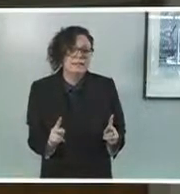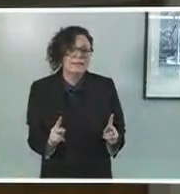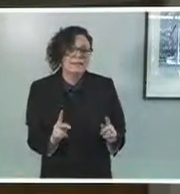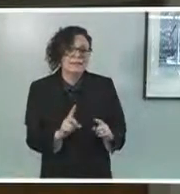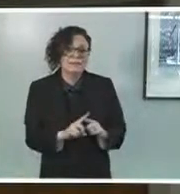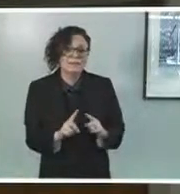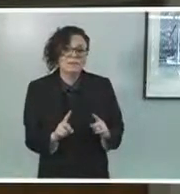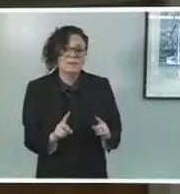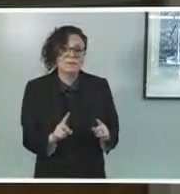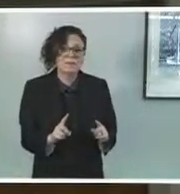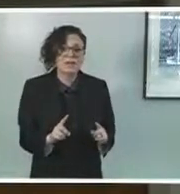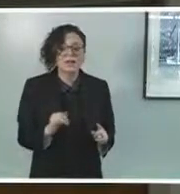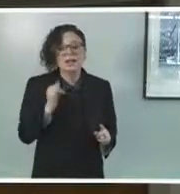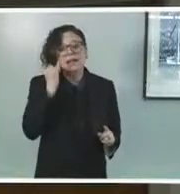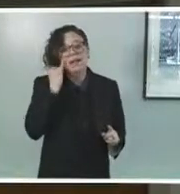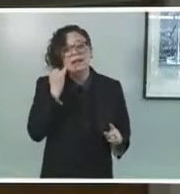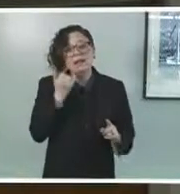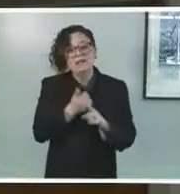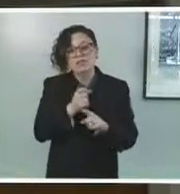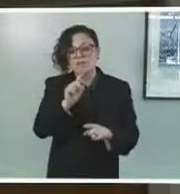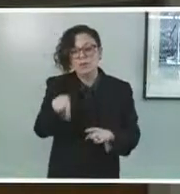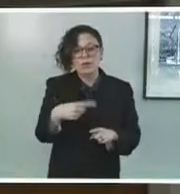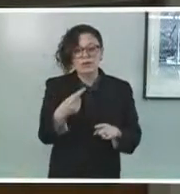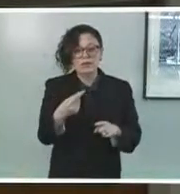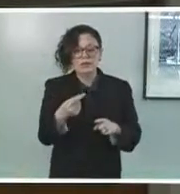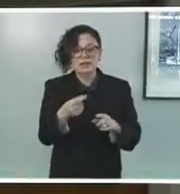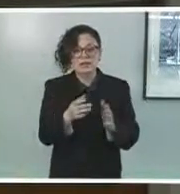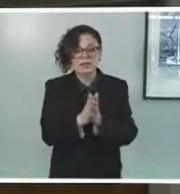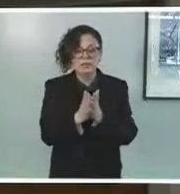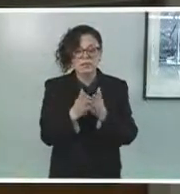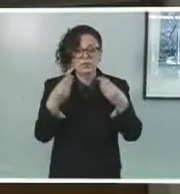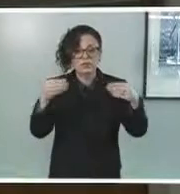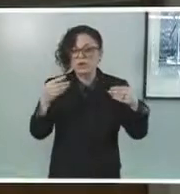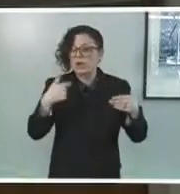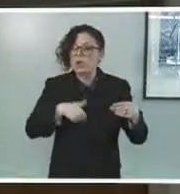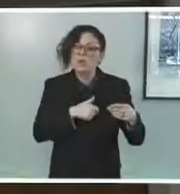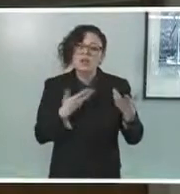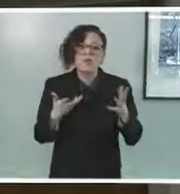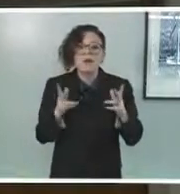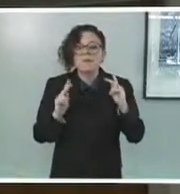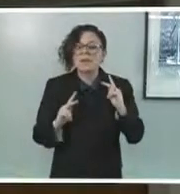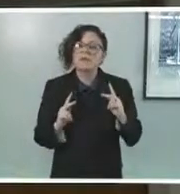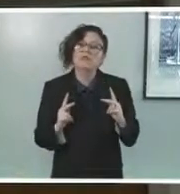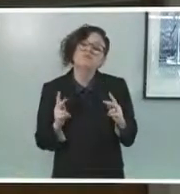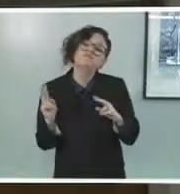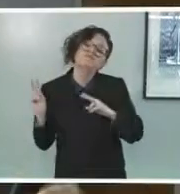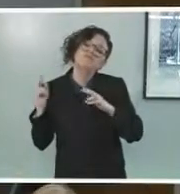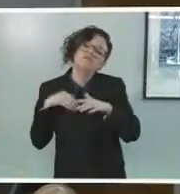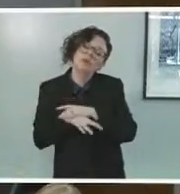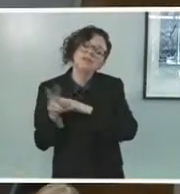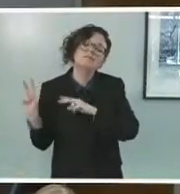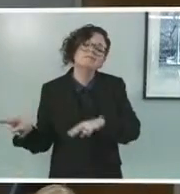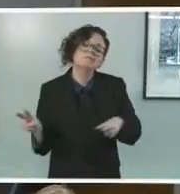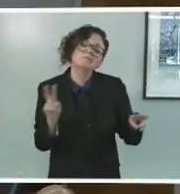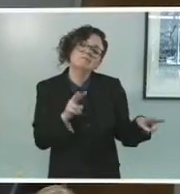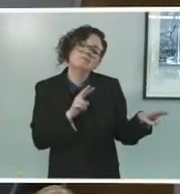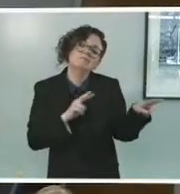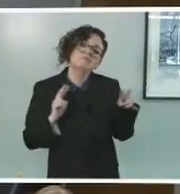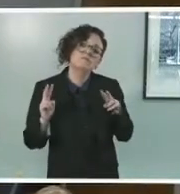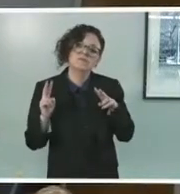you're purely a bookstore, we don't want in-store retail shopping. store, We don't right. want the retail store open, correct? Understood.